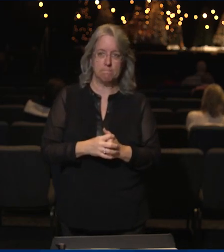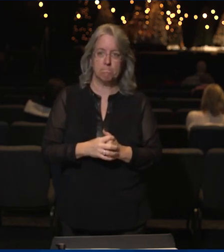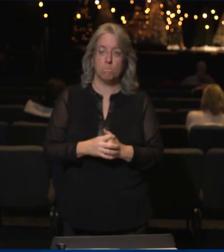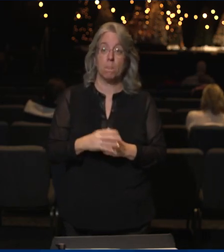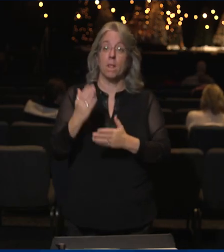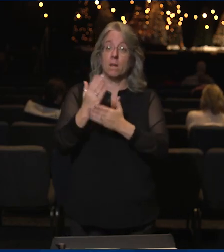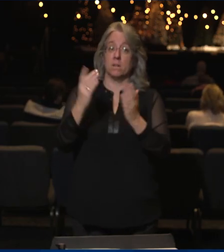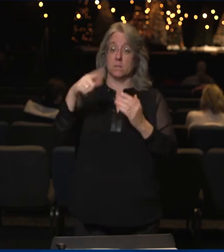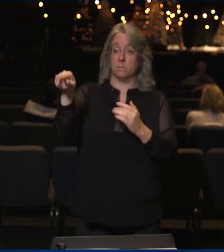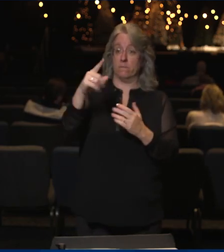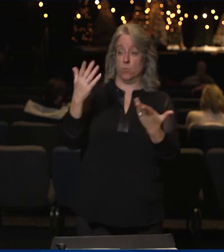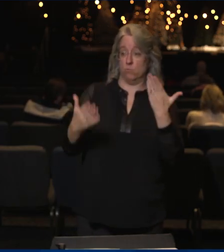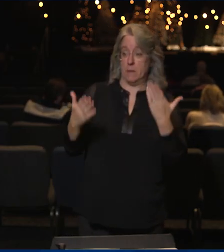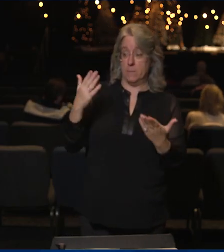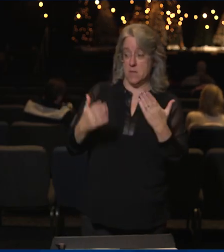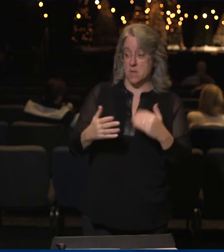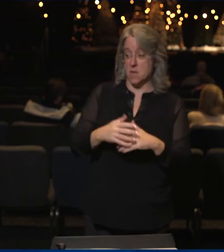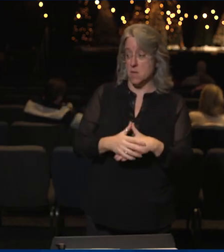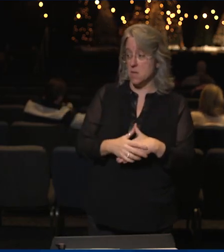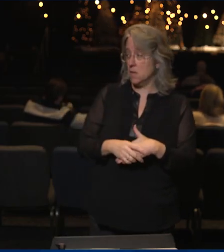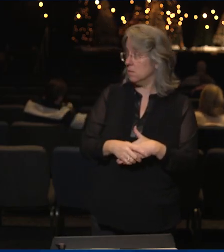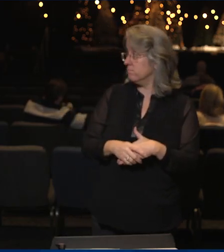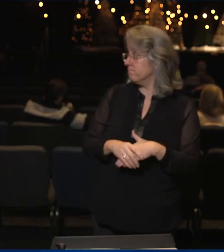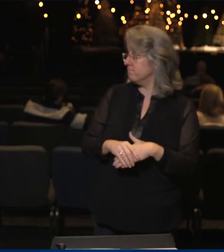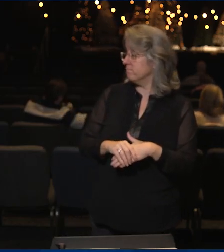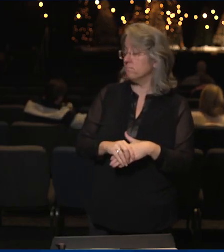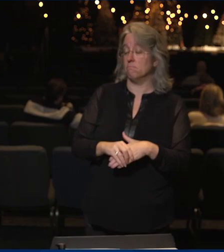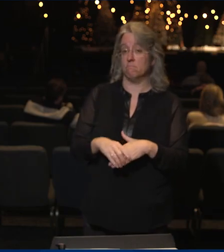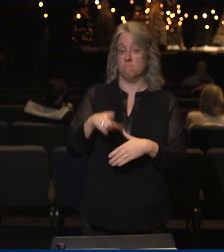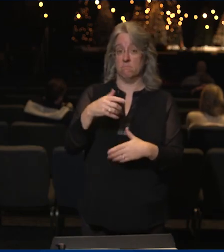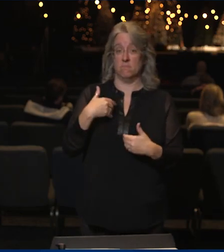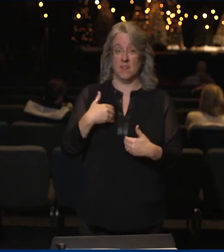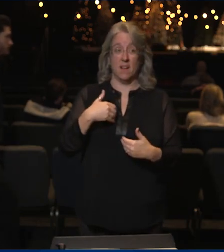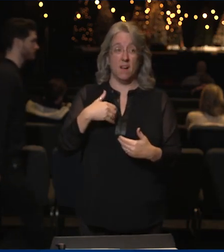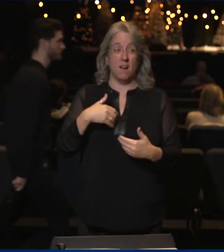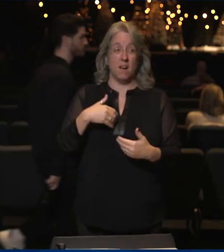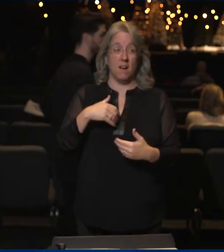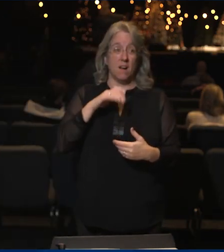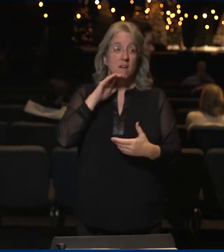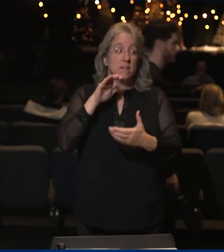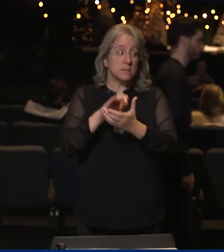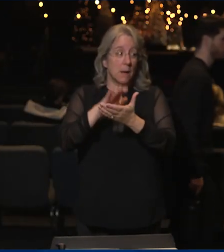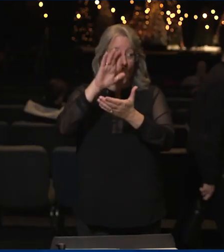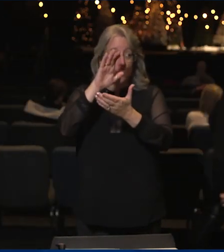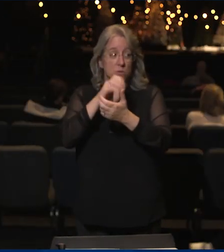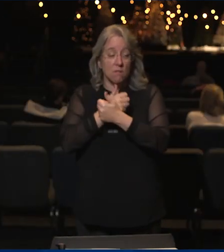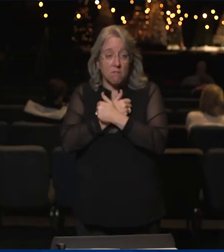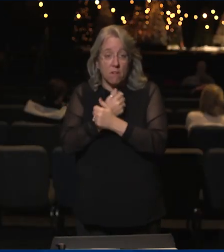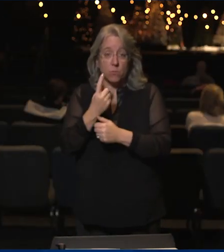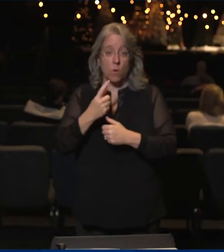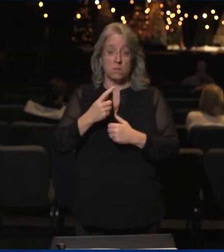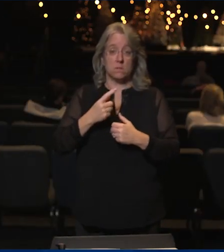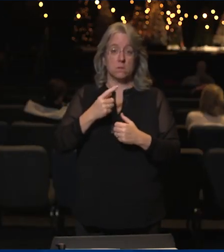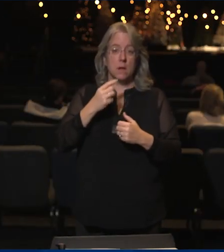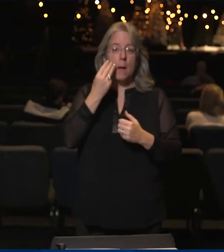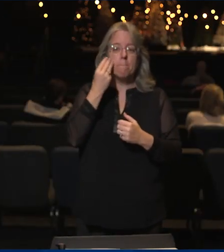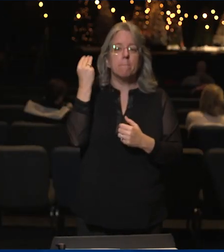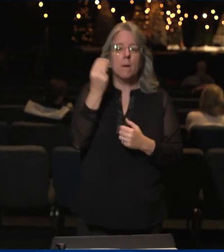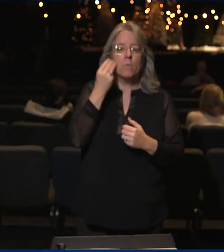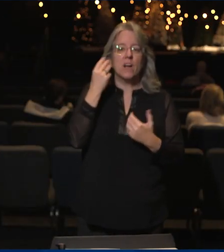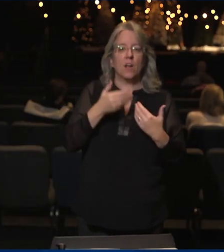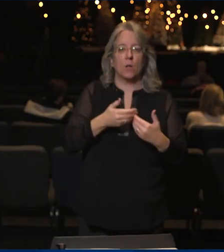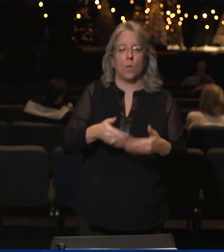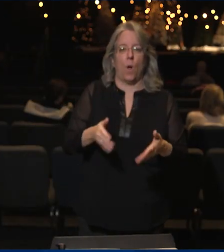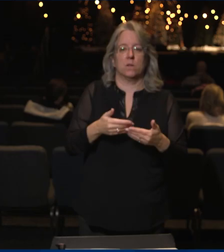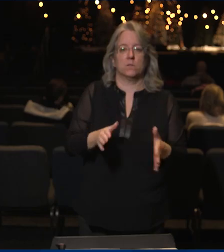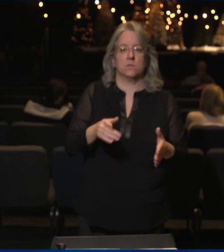Some of you might be walking with a spouse or a loved one through memory loss and you anticipate, okay, this memory loss might